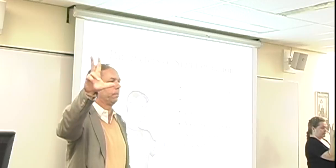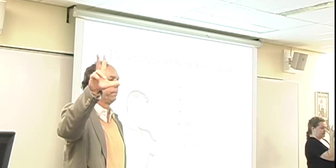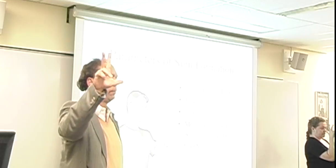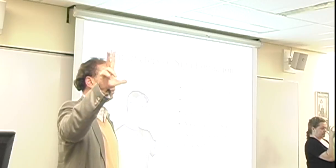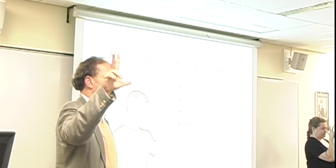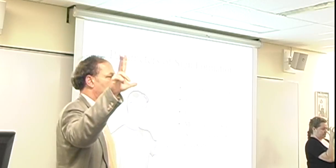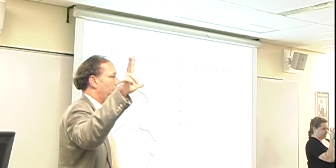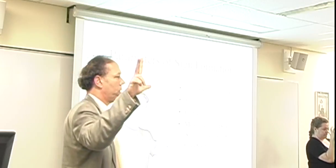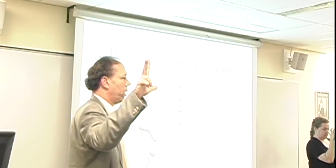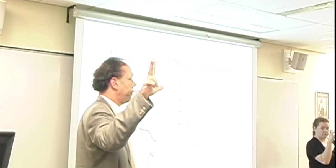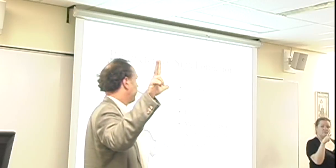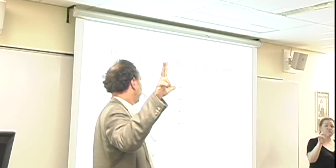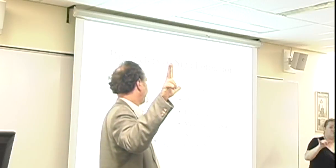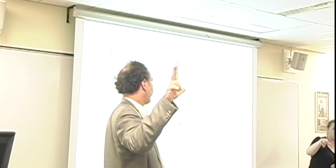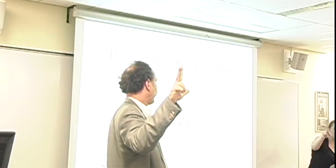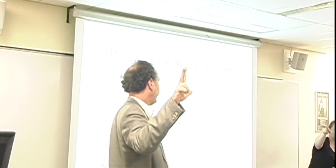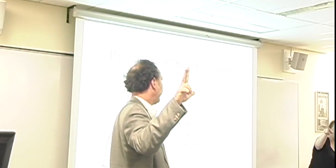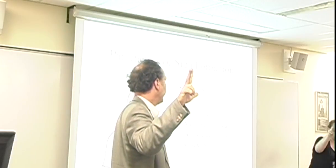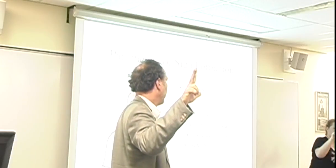shape, this hand shape.